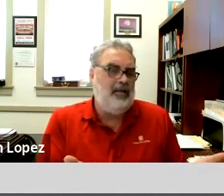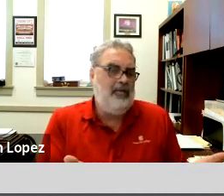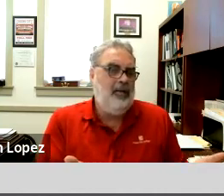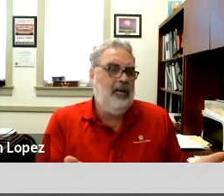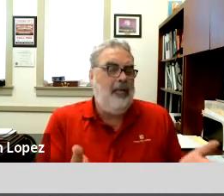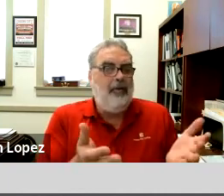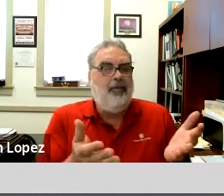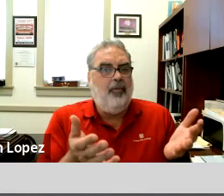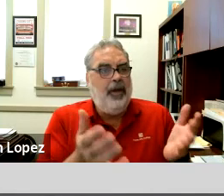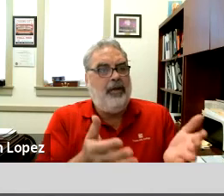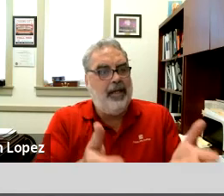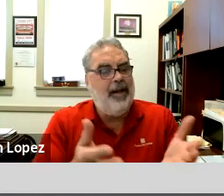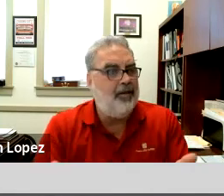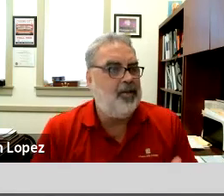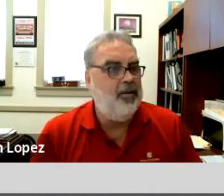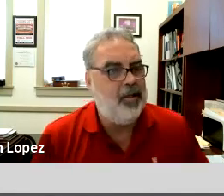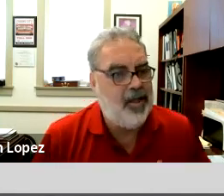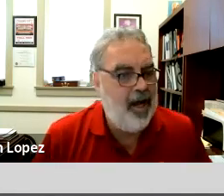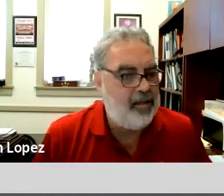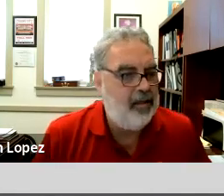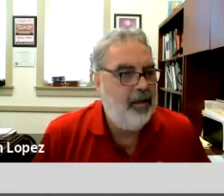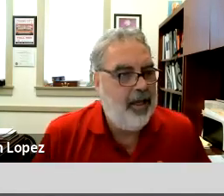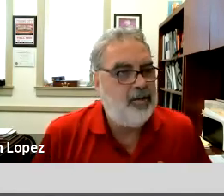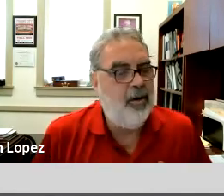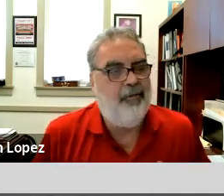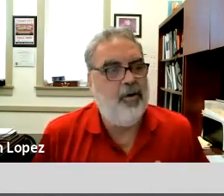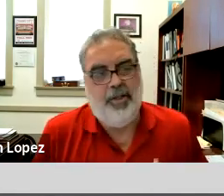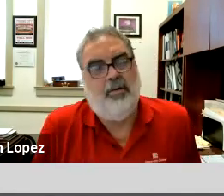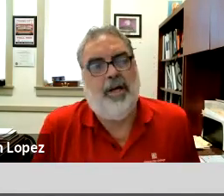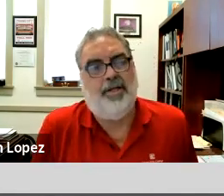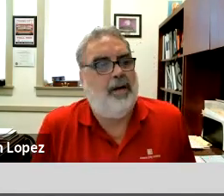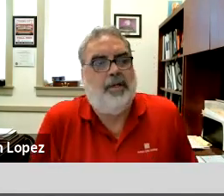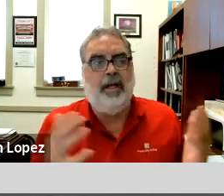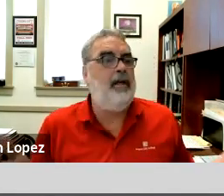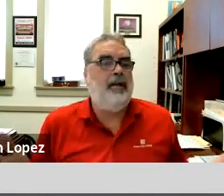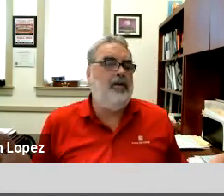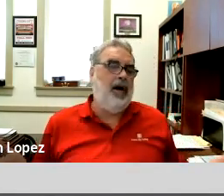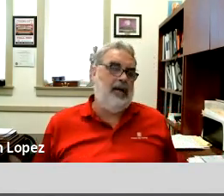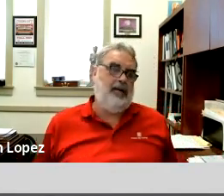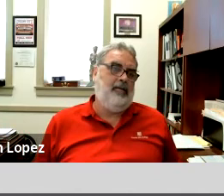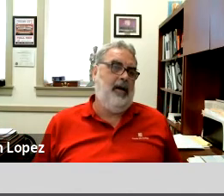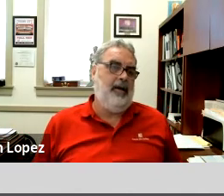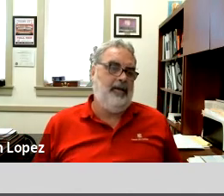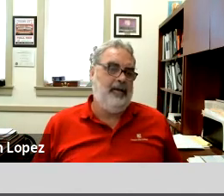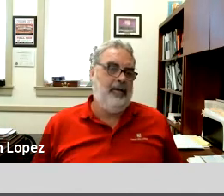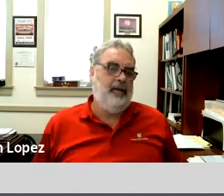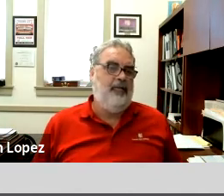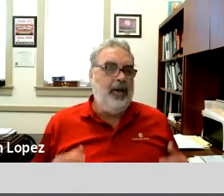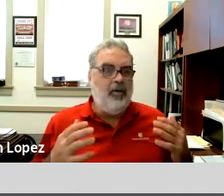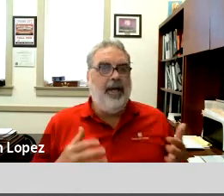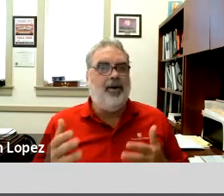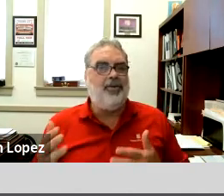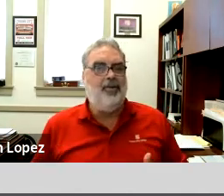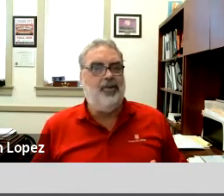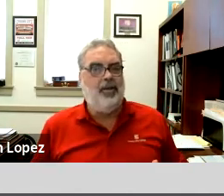success. I mean, if we didn't have student success, guess what, folks? You don't got jobs, and neither do I, right? If